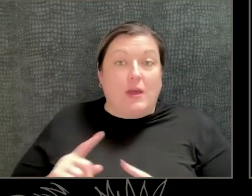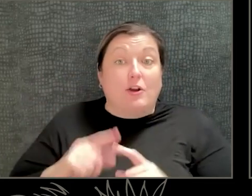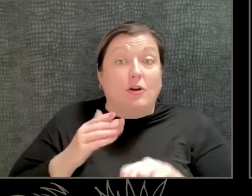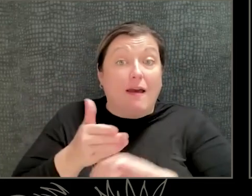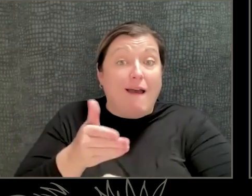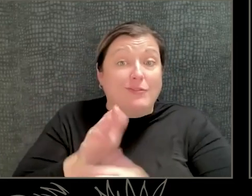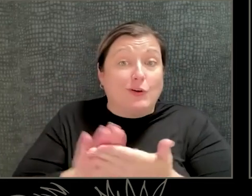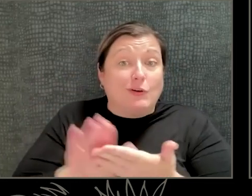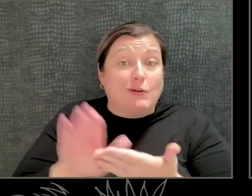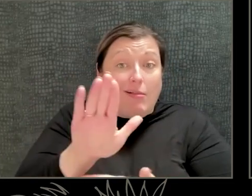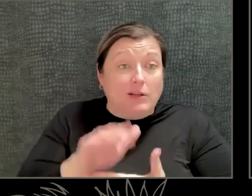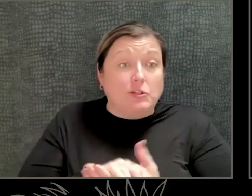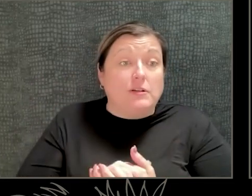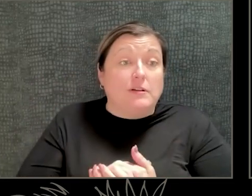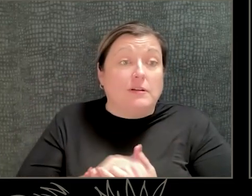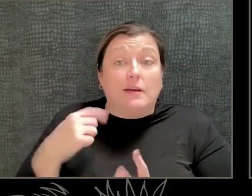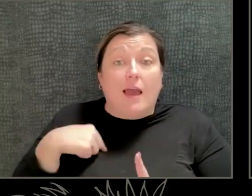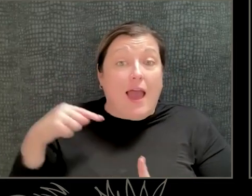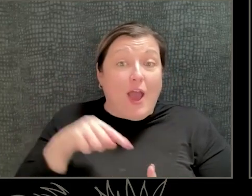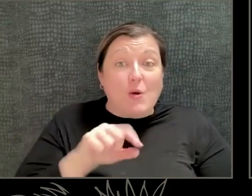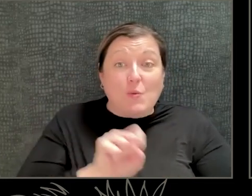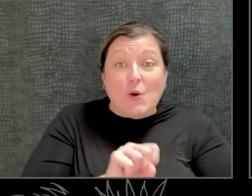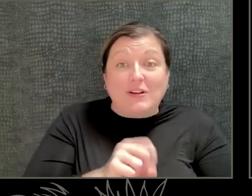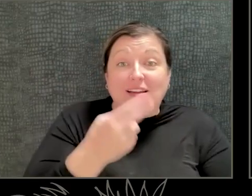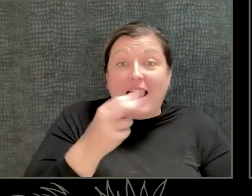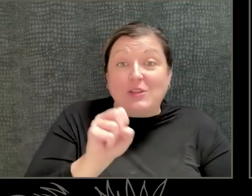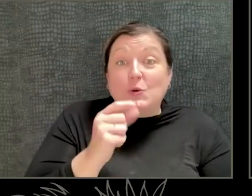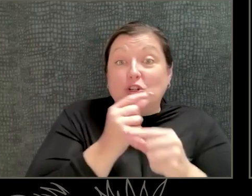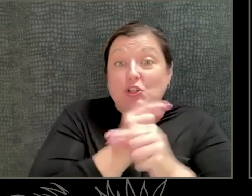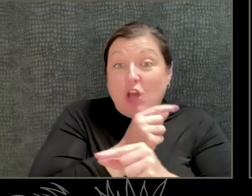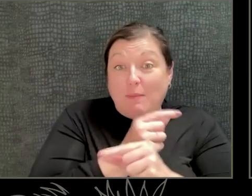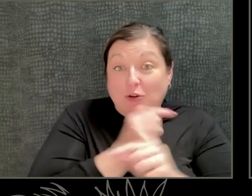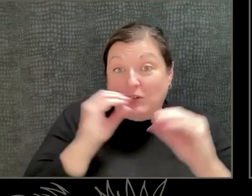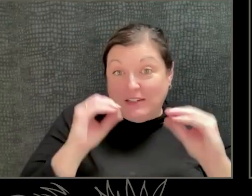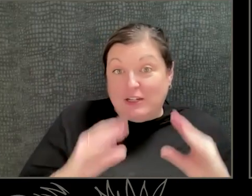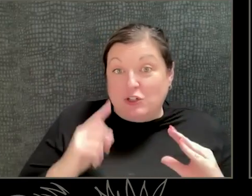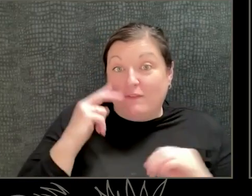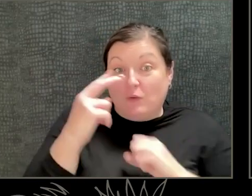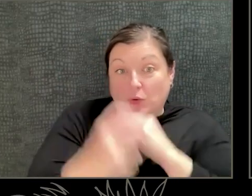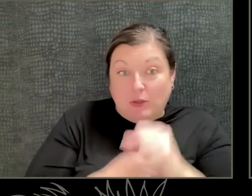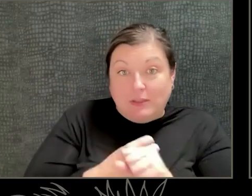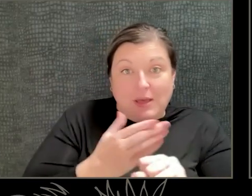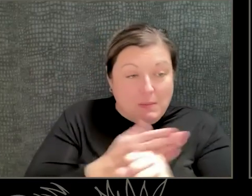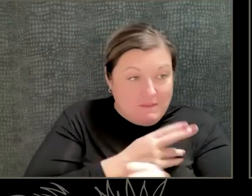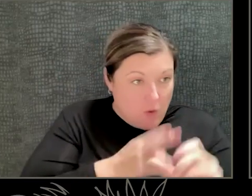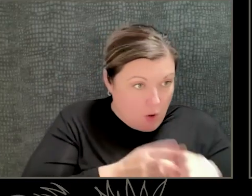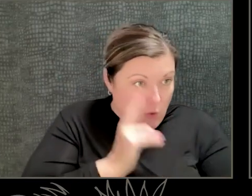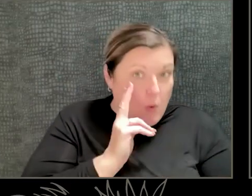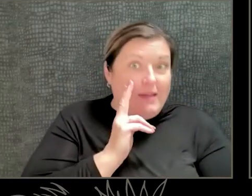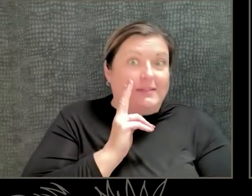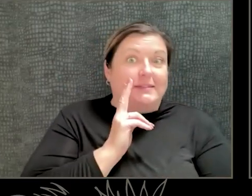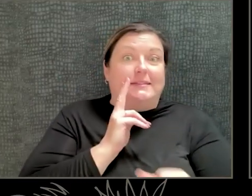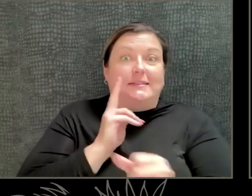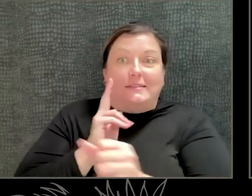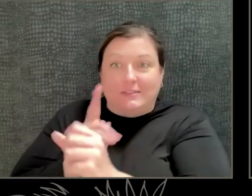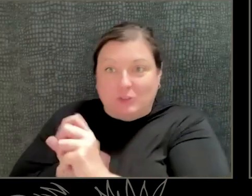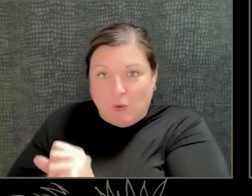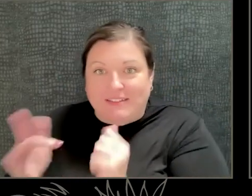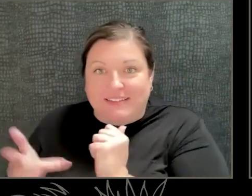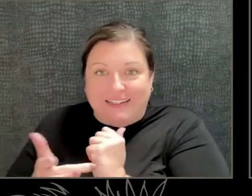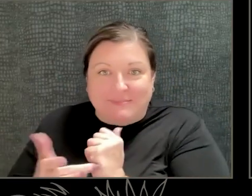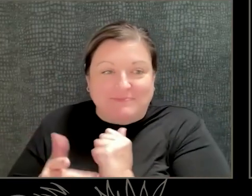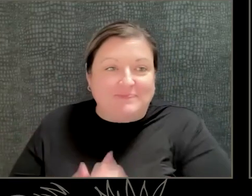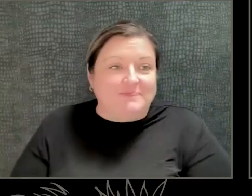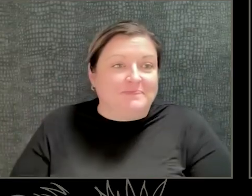I ended up working as a high school geometry teacher for 2 years before I quit to kind of pivot into tech.